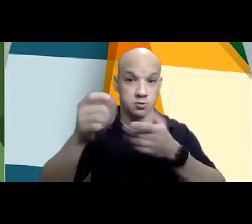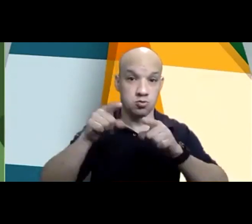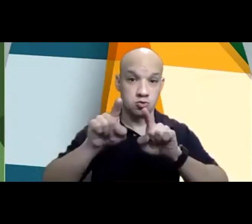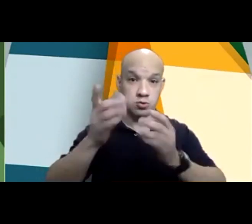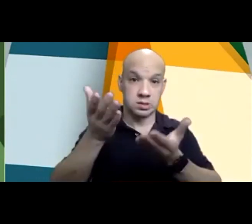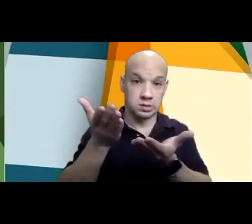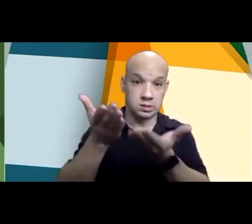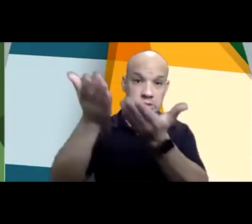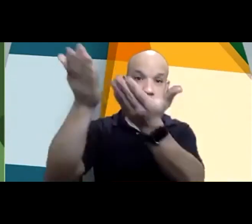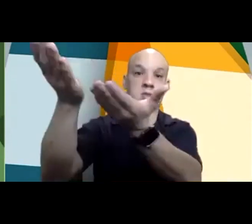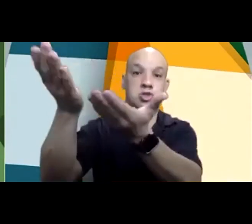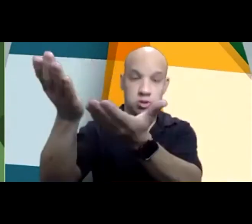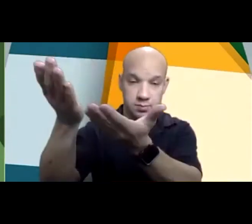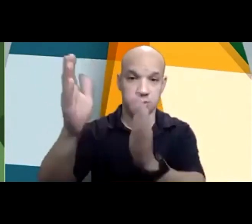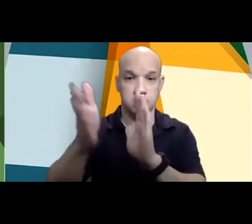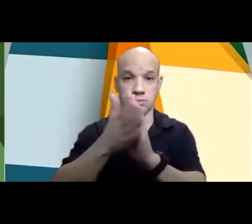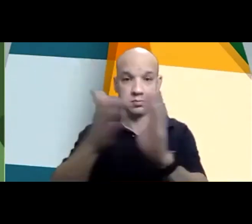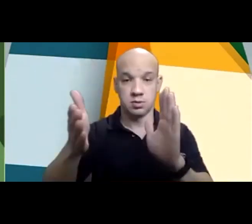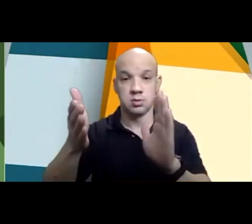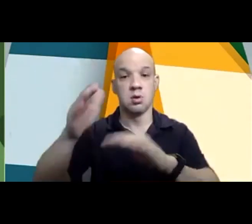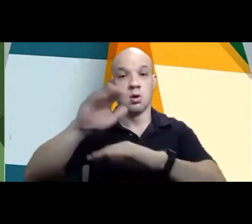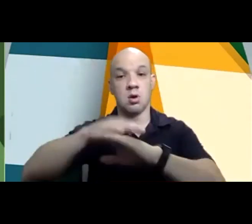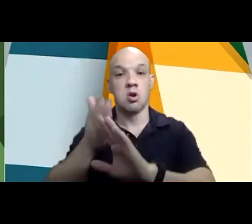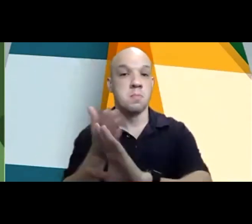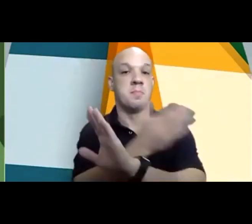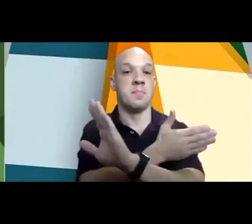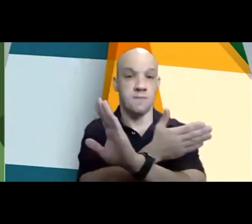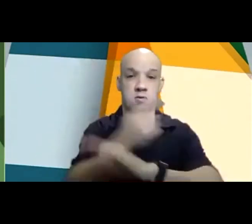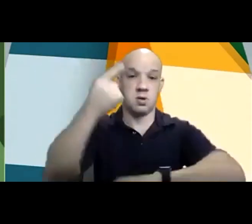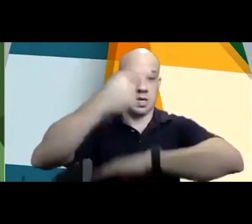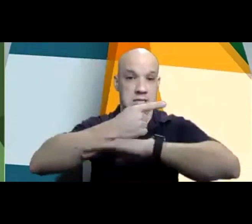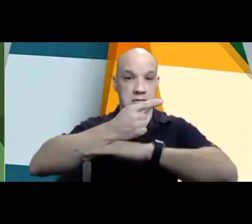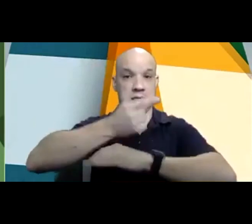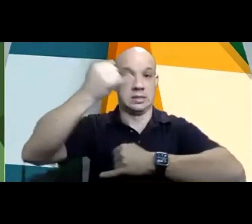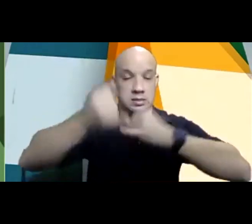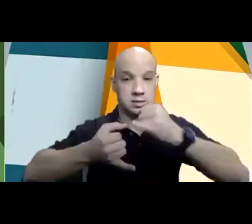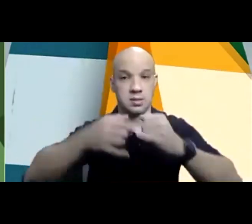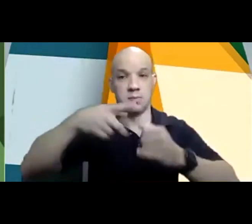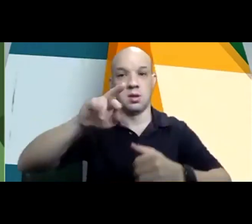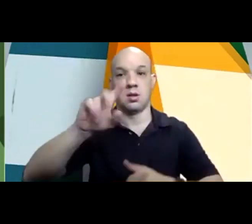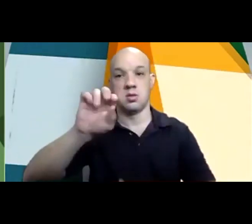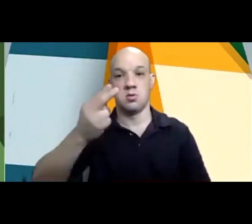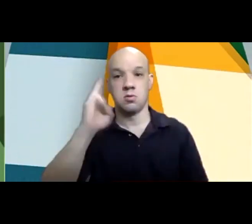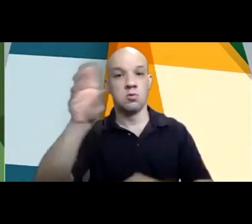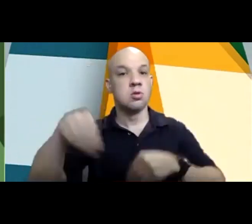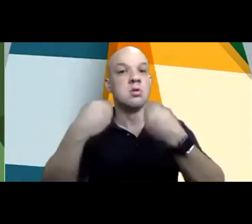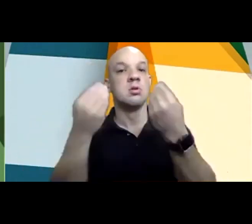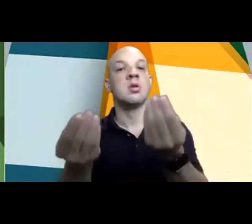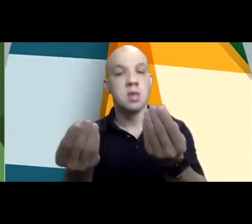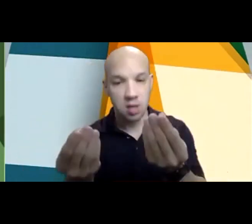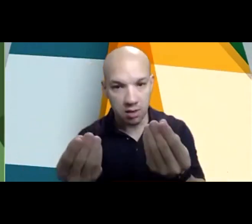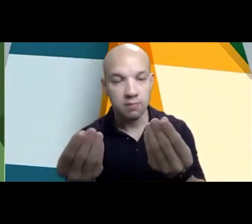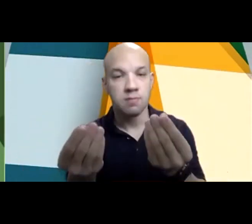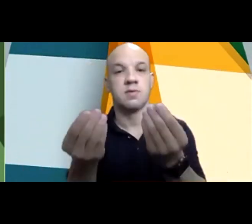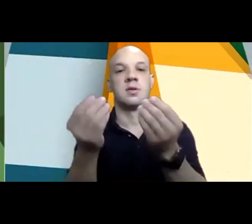or before the scheduled time deadline, the PRDOH will provide instructions via addendum to the